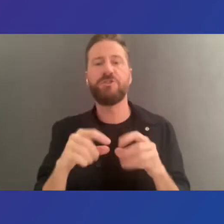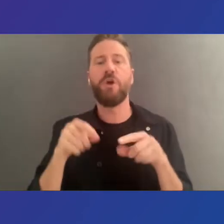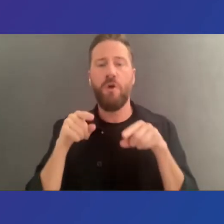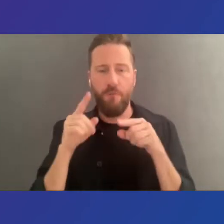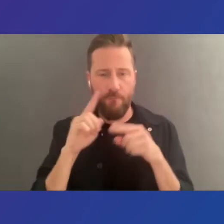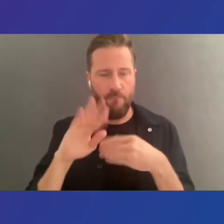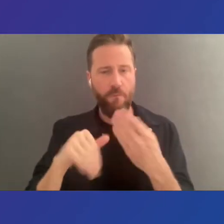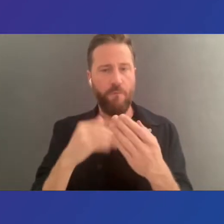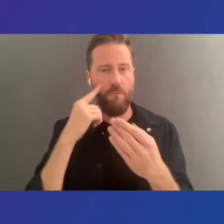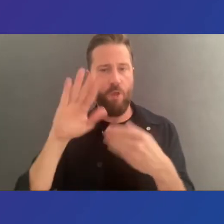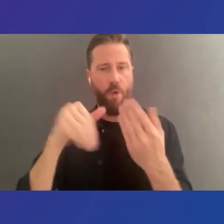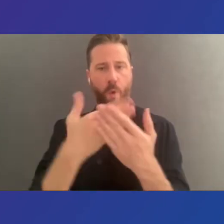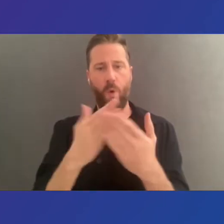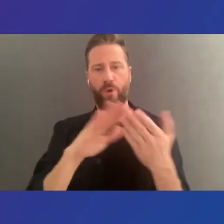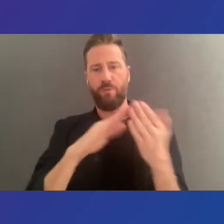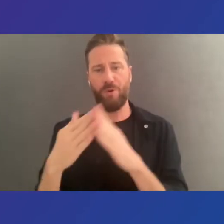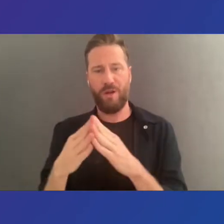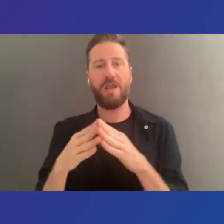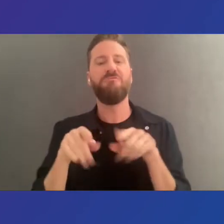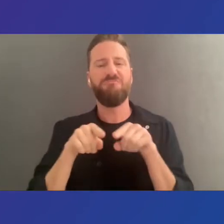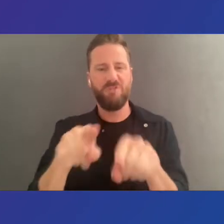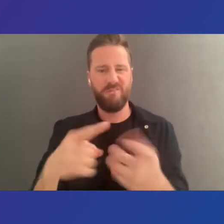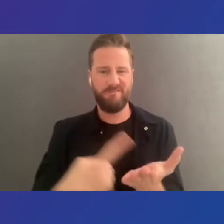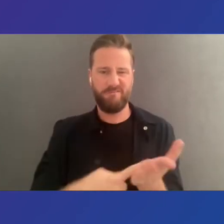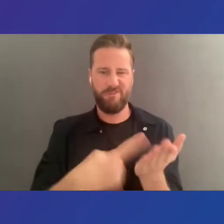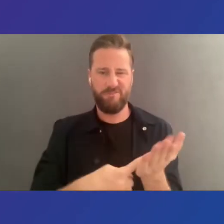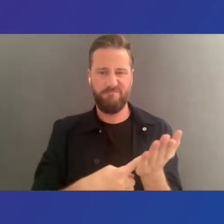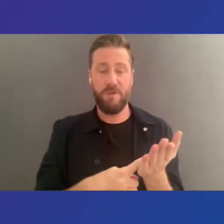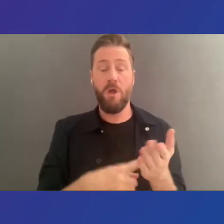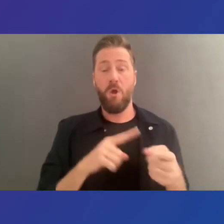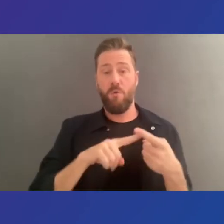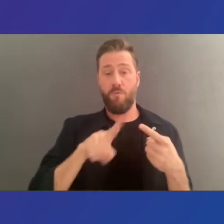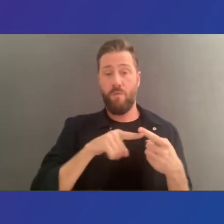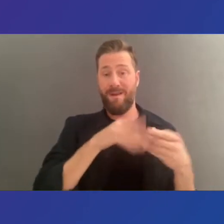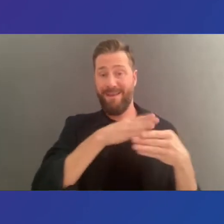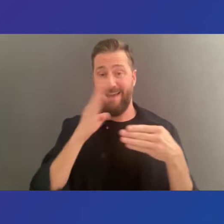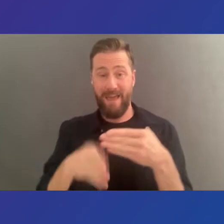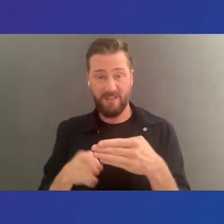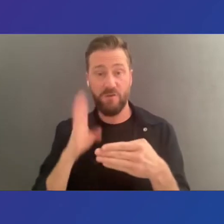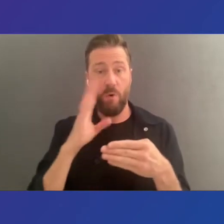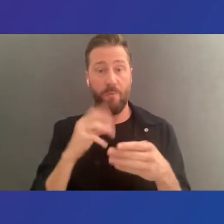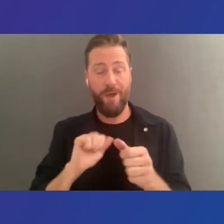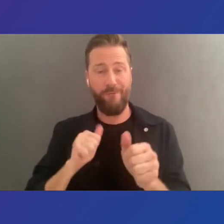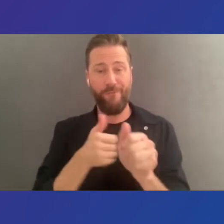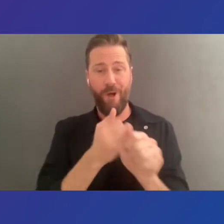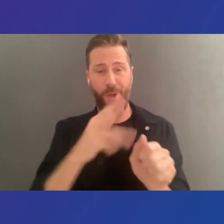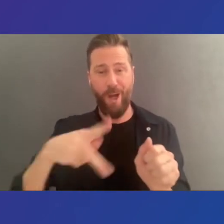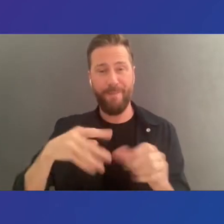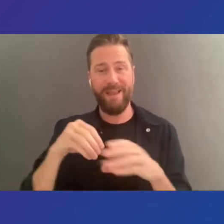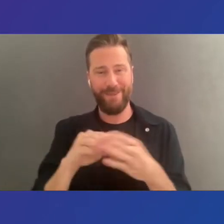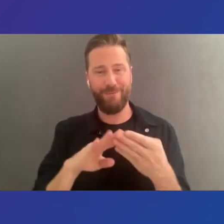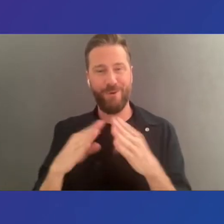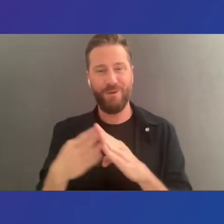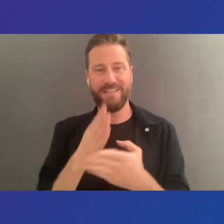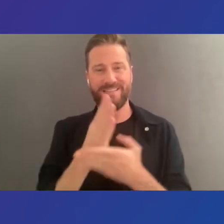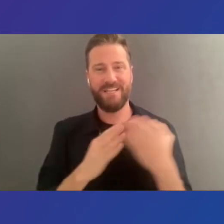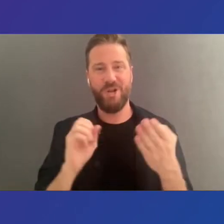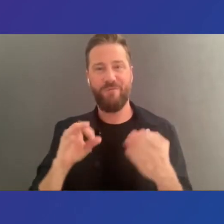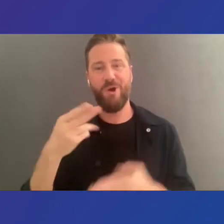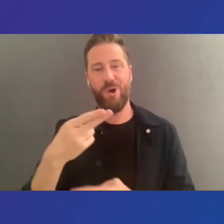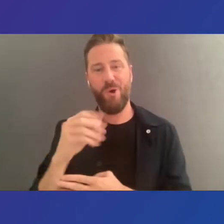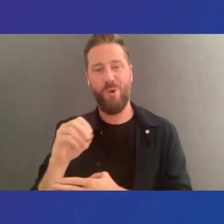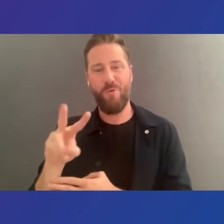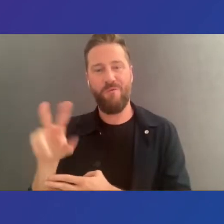discussion. After the session ends, there will be a session follow-up in the community section of Whova where you can continue these